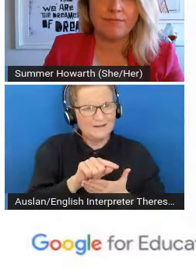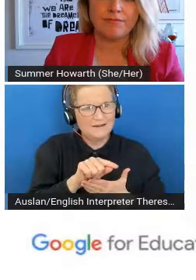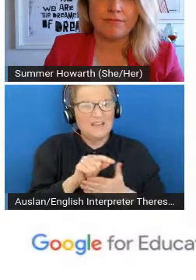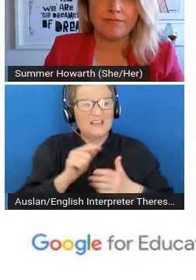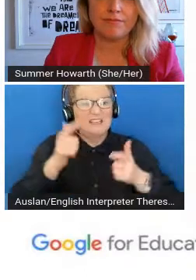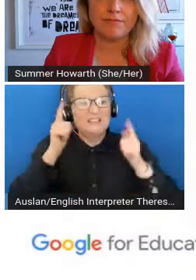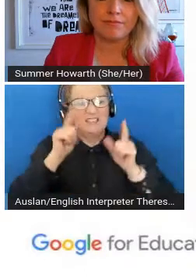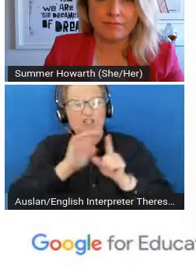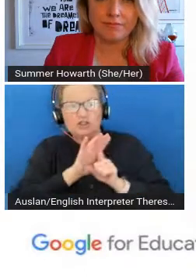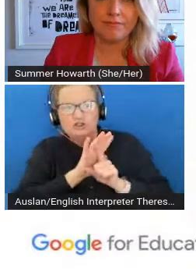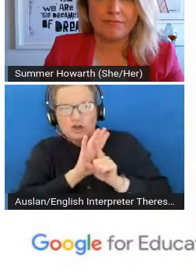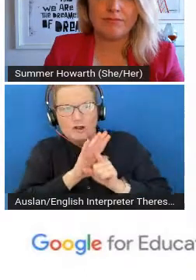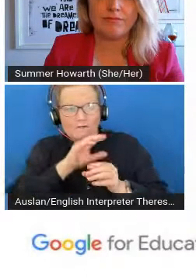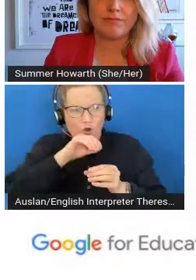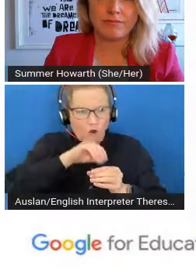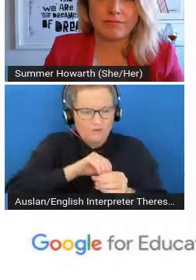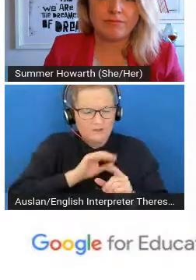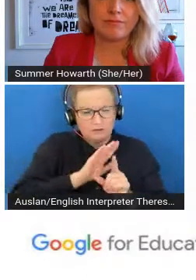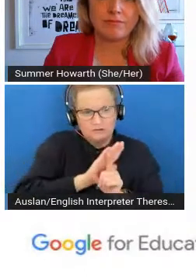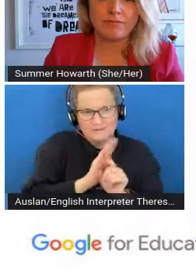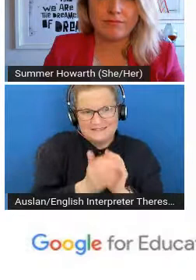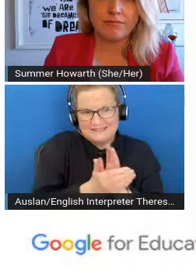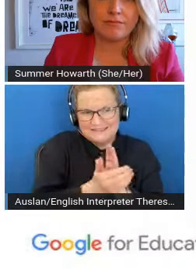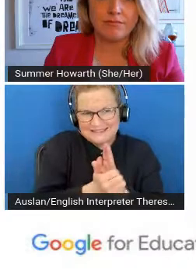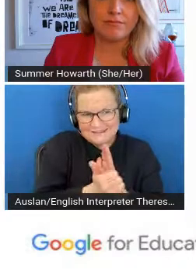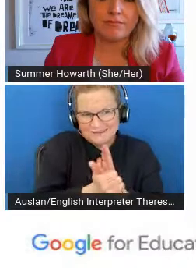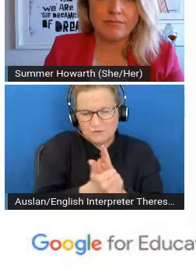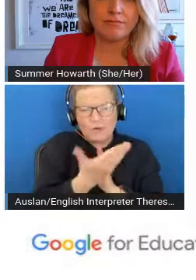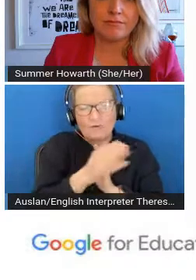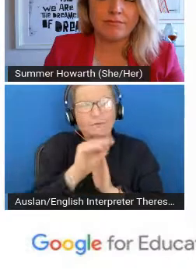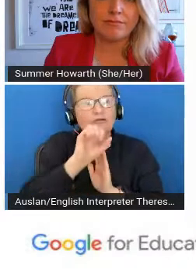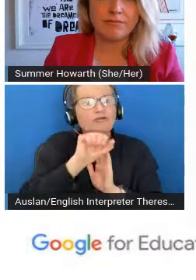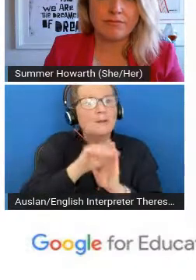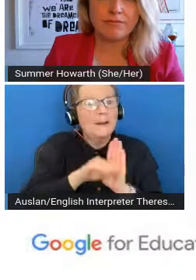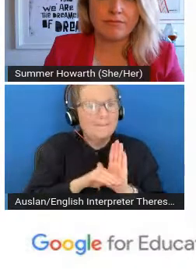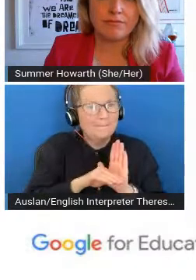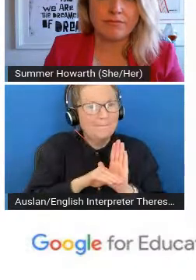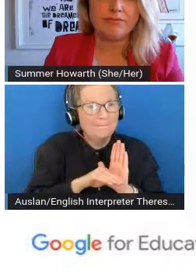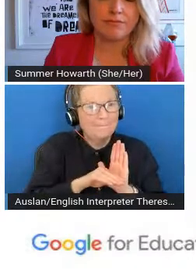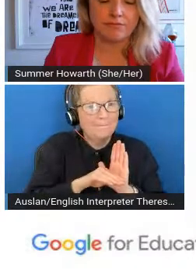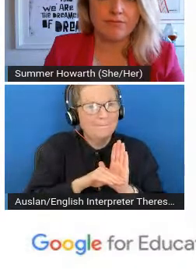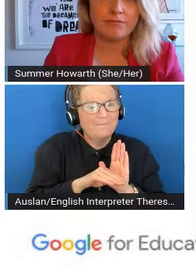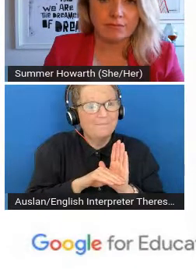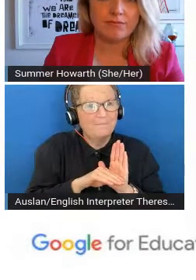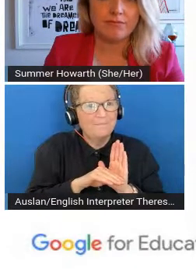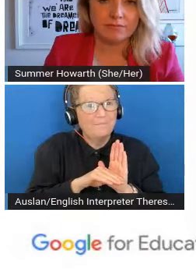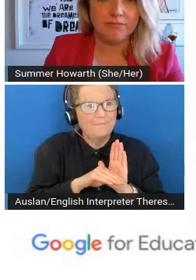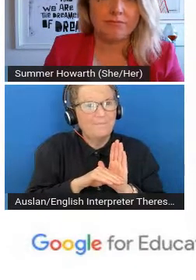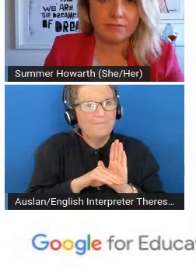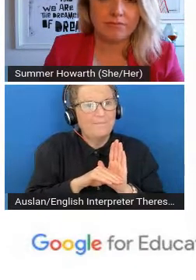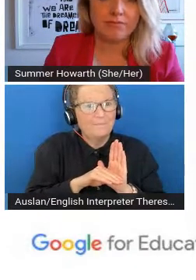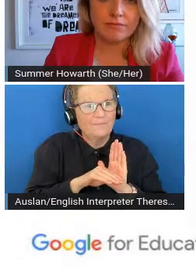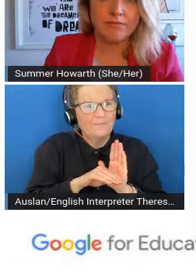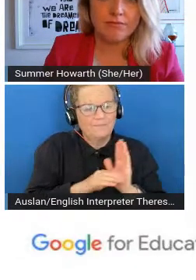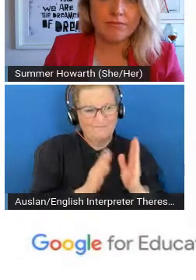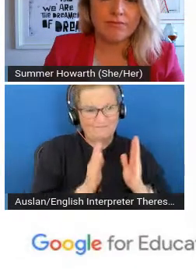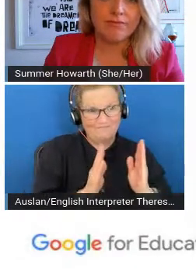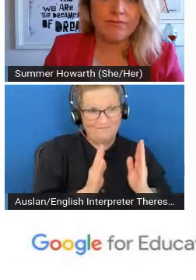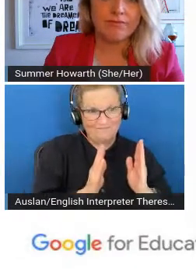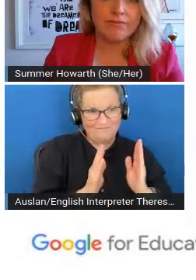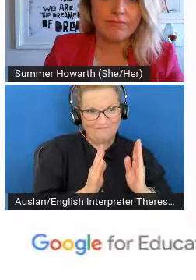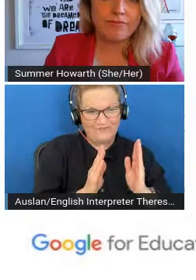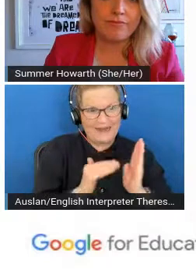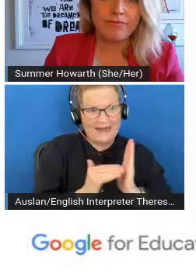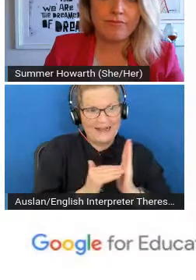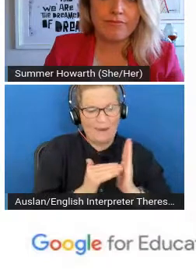the content and the skills. So that's coming probably from curriculum. We're in that kind of space in this next period of time. Next week, we're going to explore